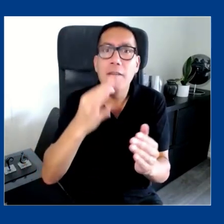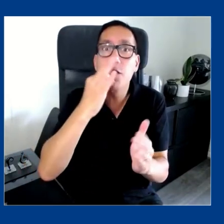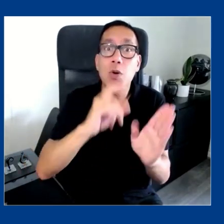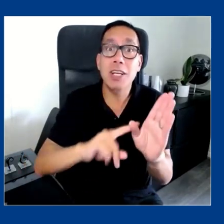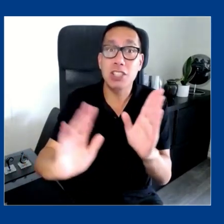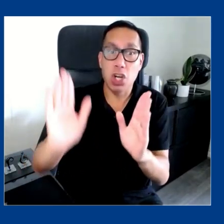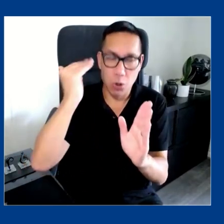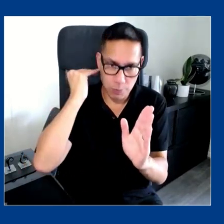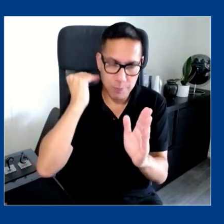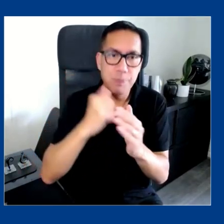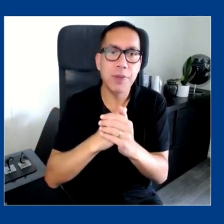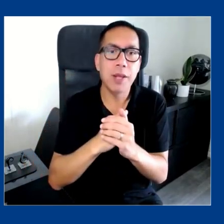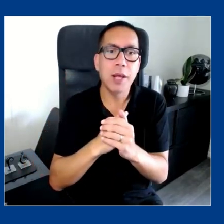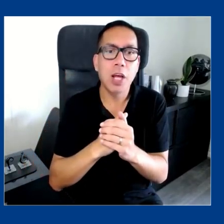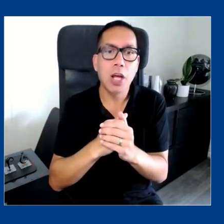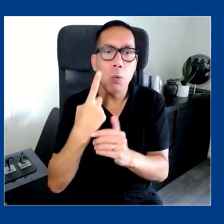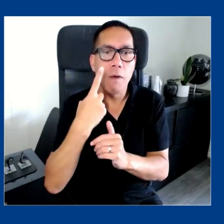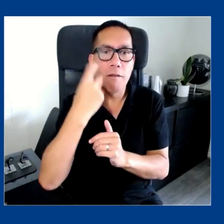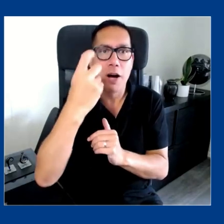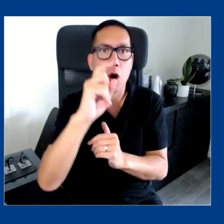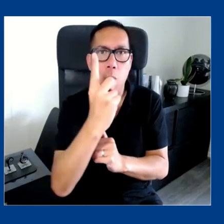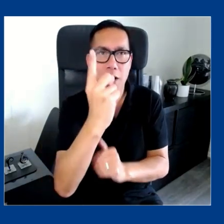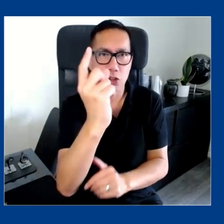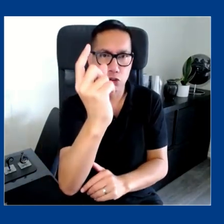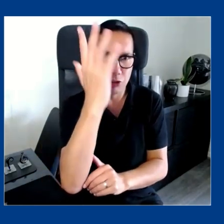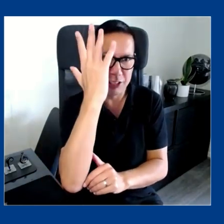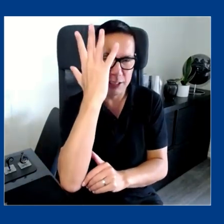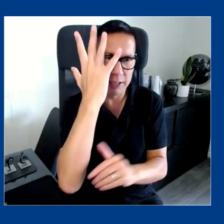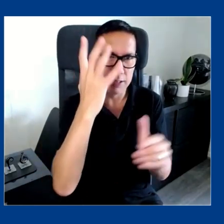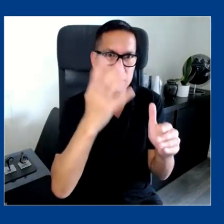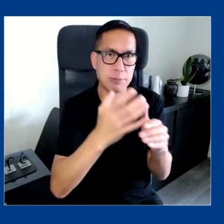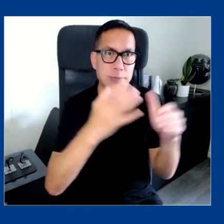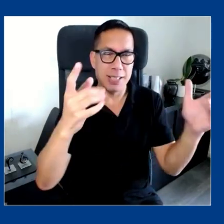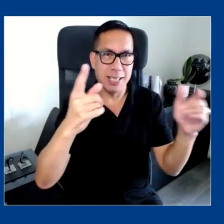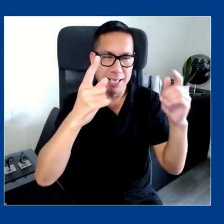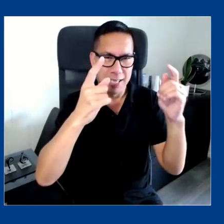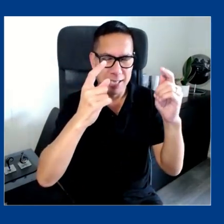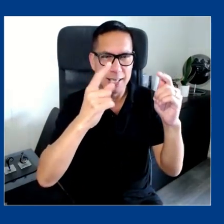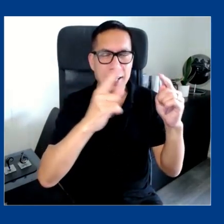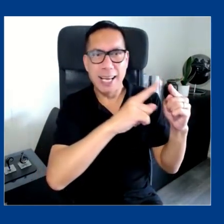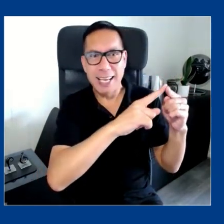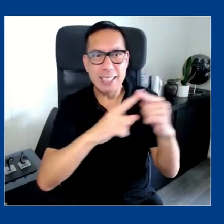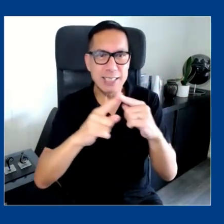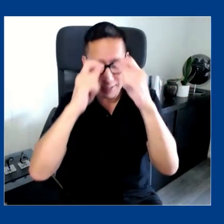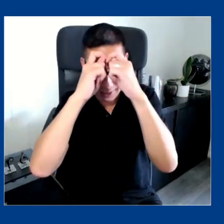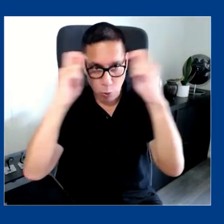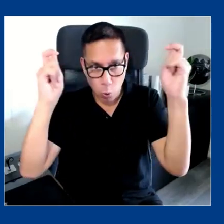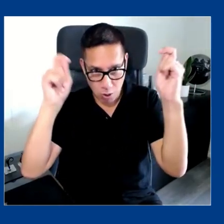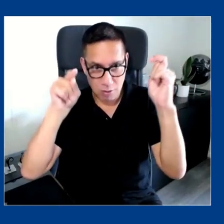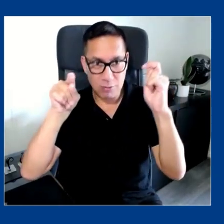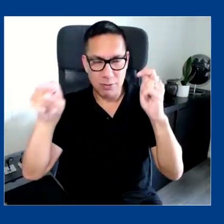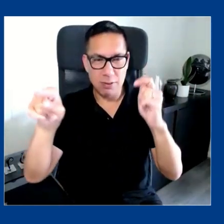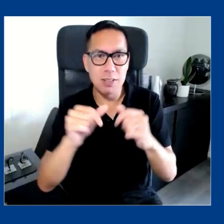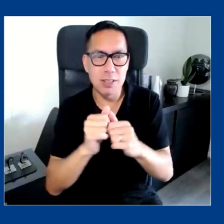one of our trees in East Timor, as it had that in